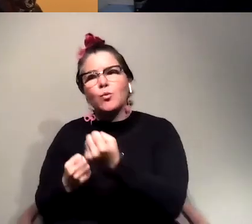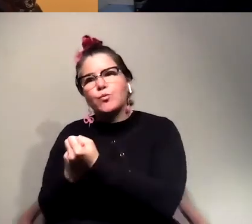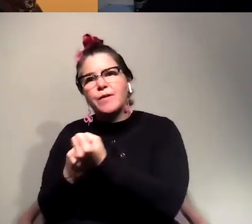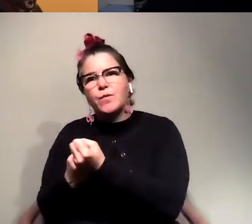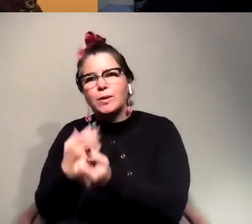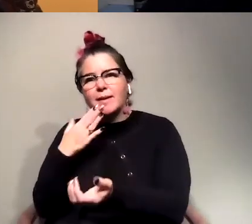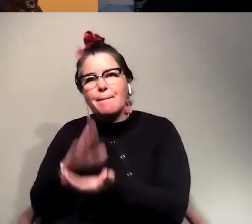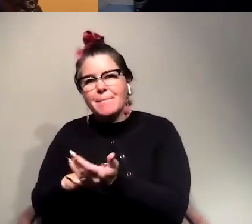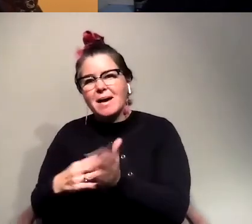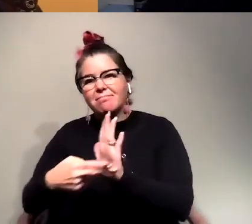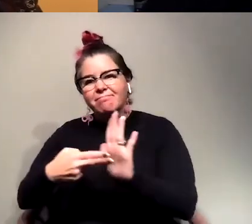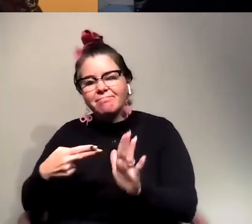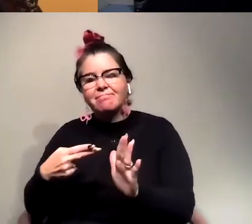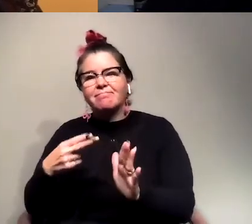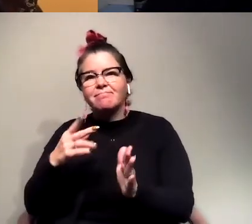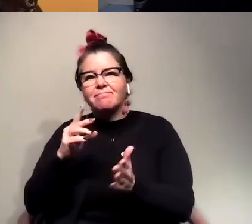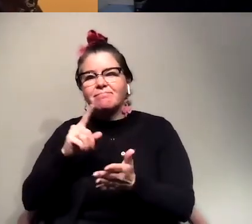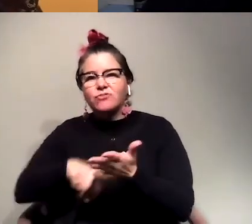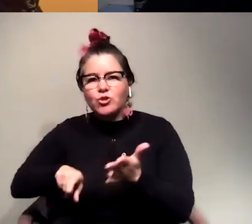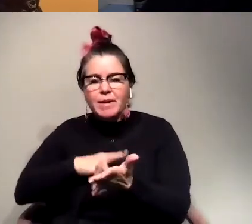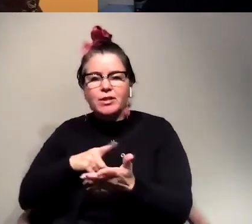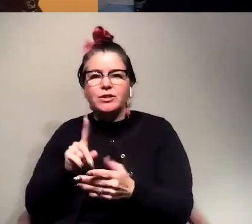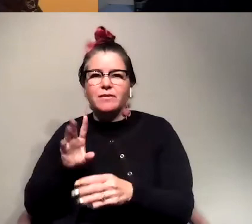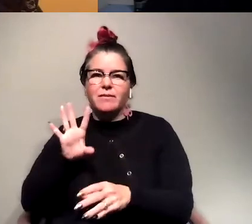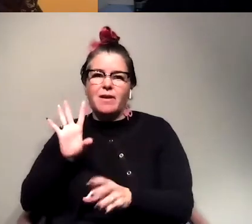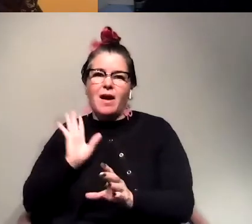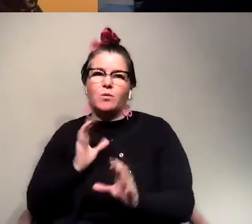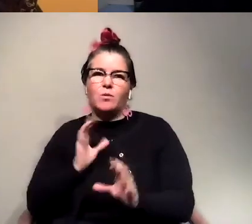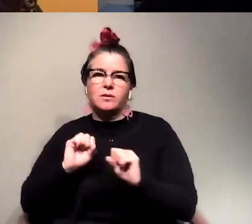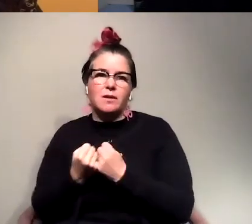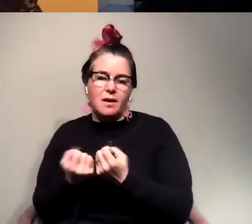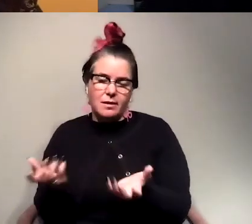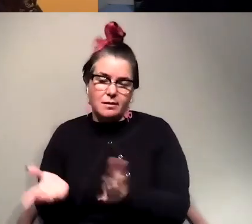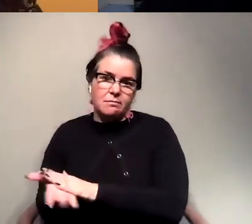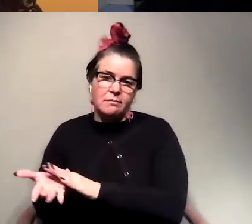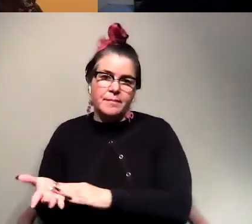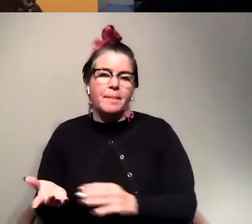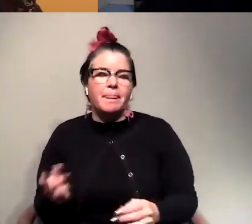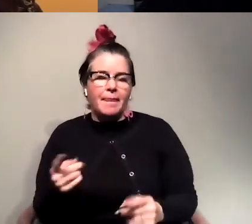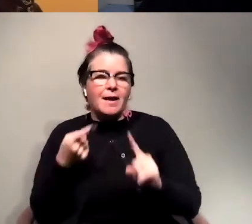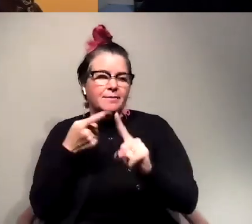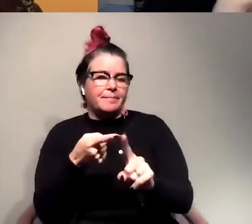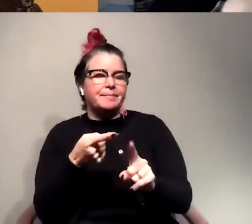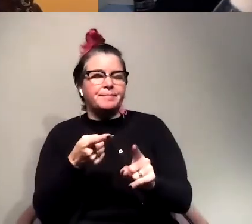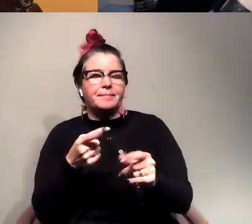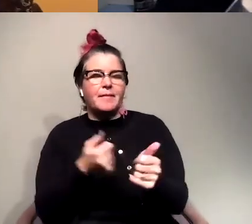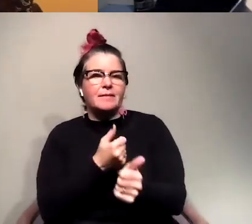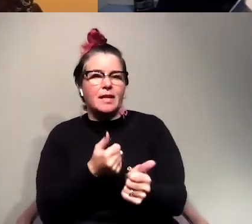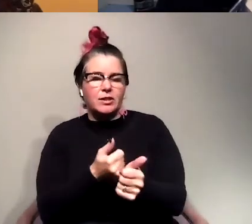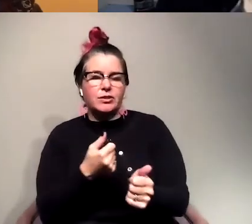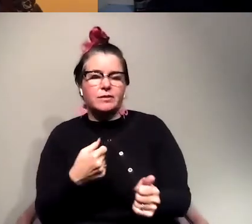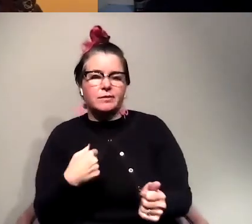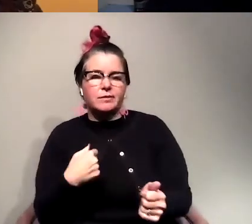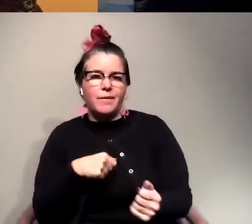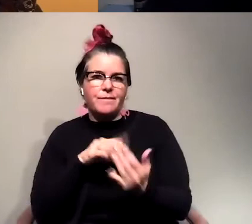stuff that our society does. I think that's the main danger that we're facing, like